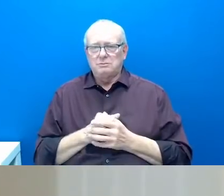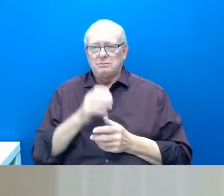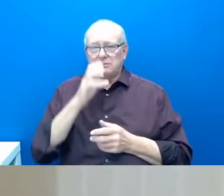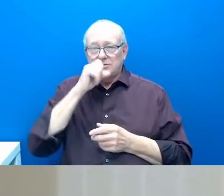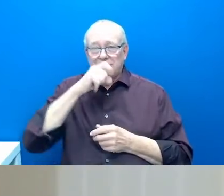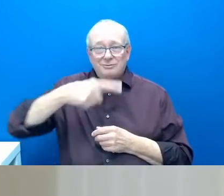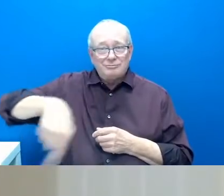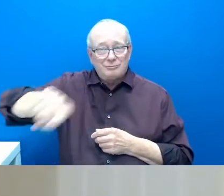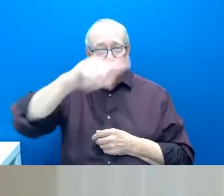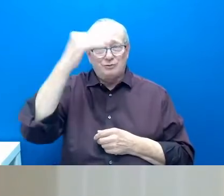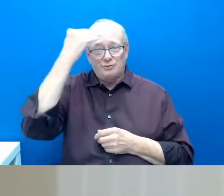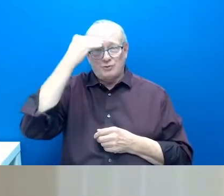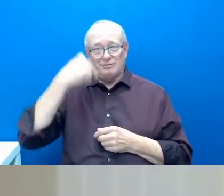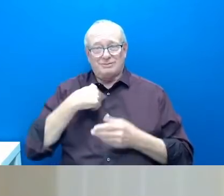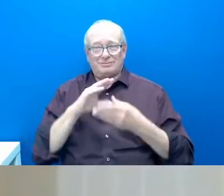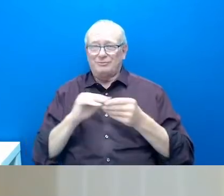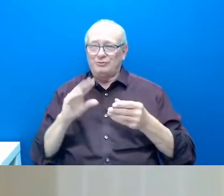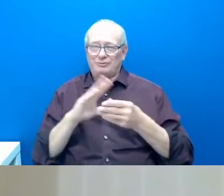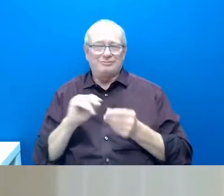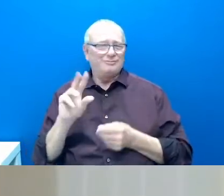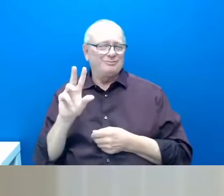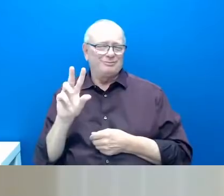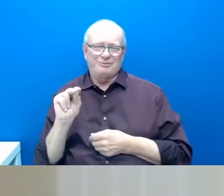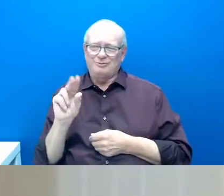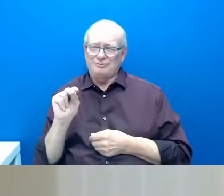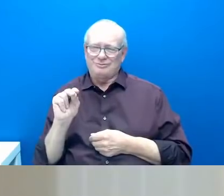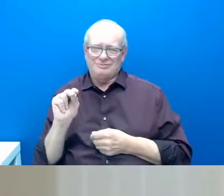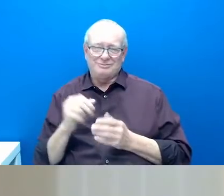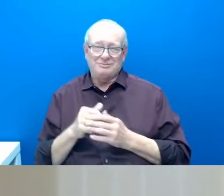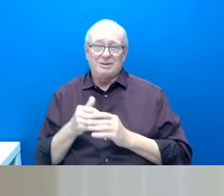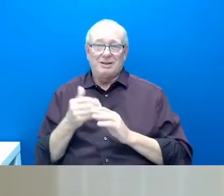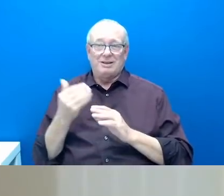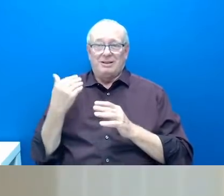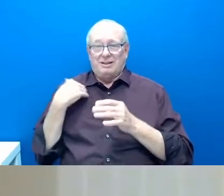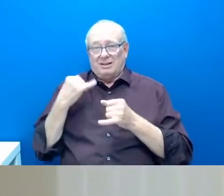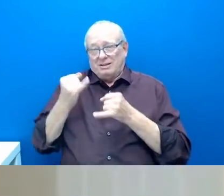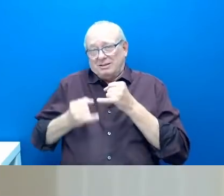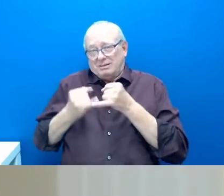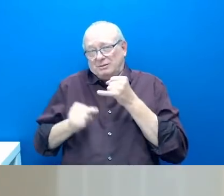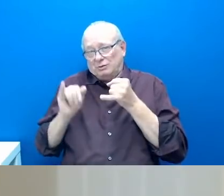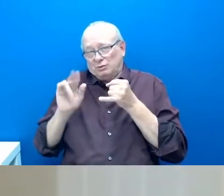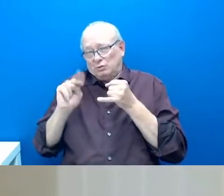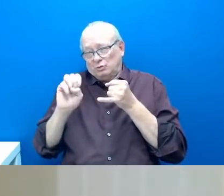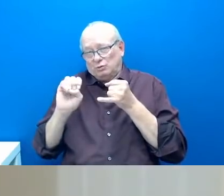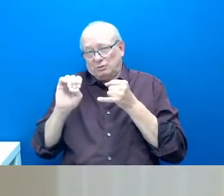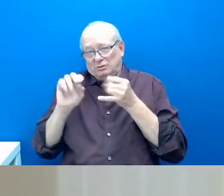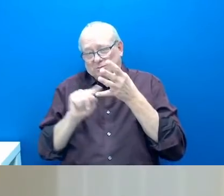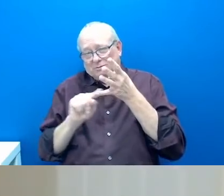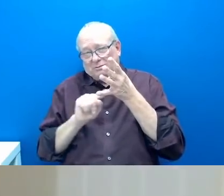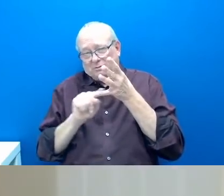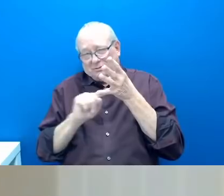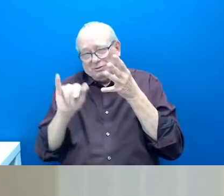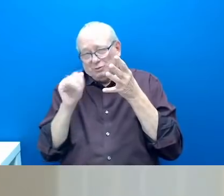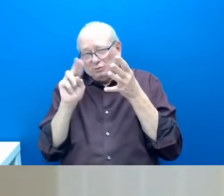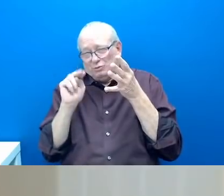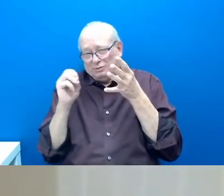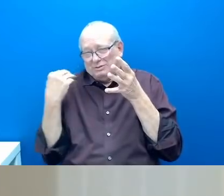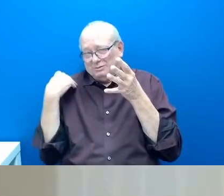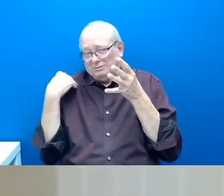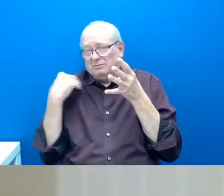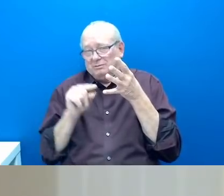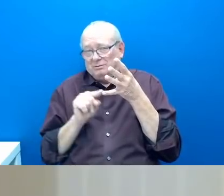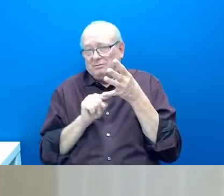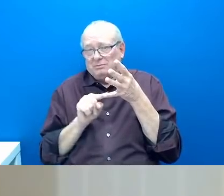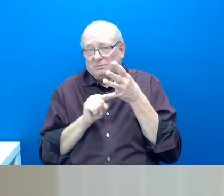story, so I'll start with back in end of June this year. I had